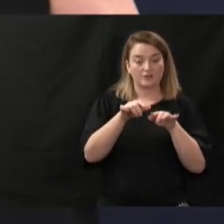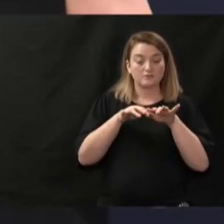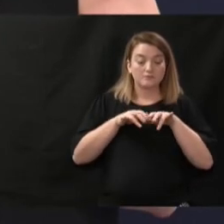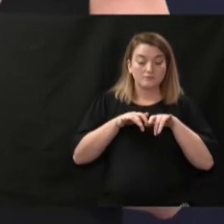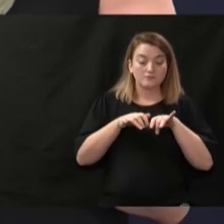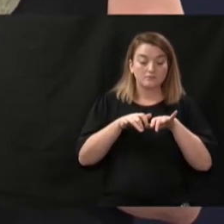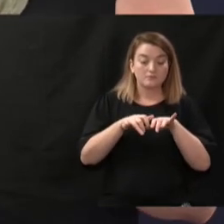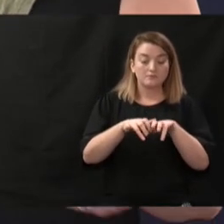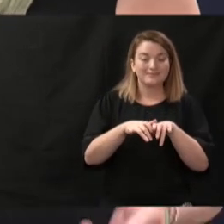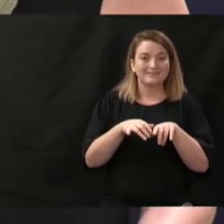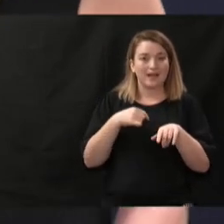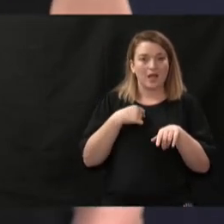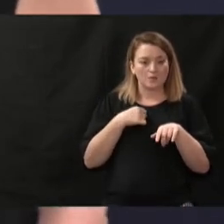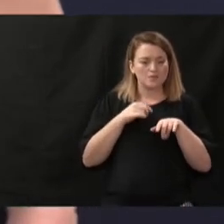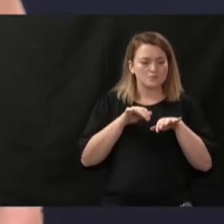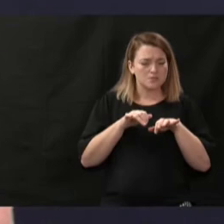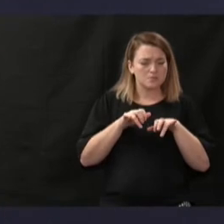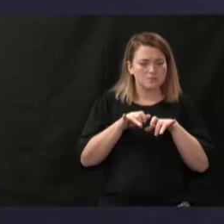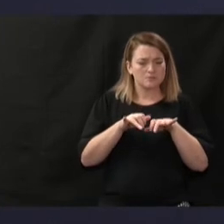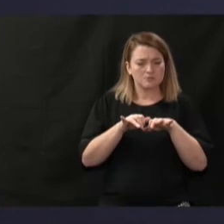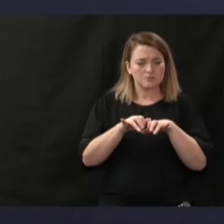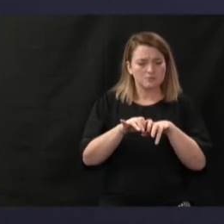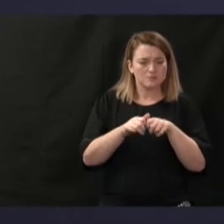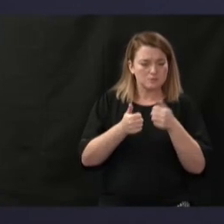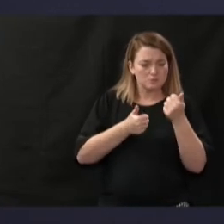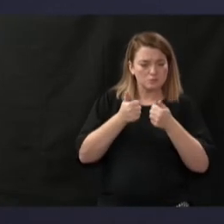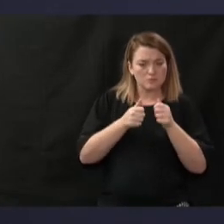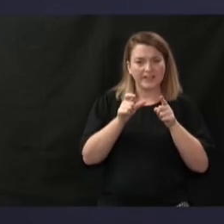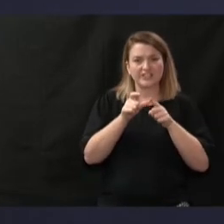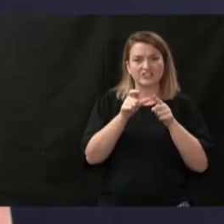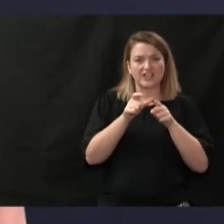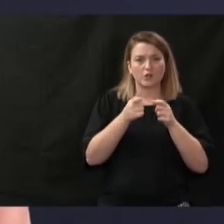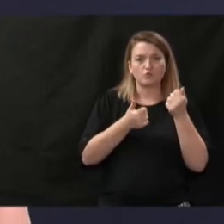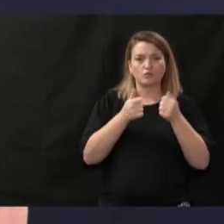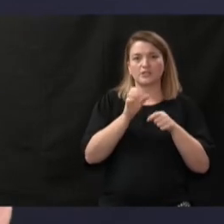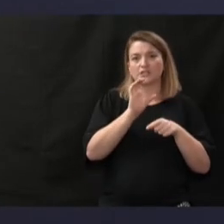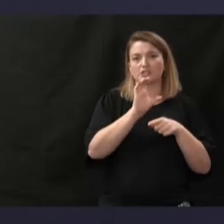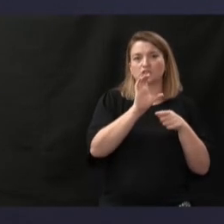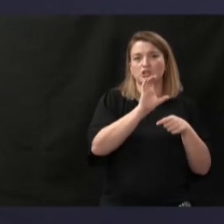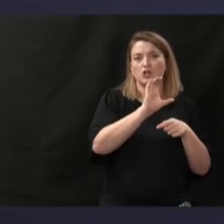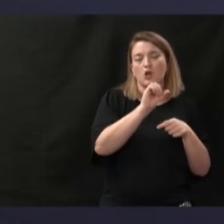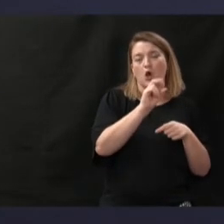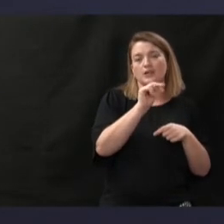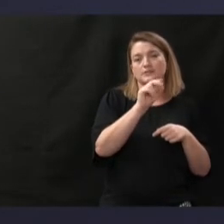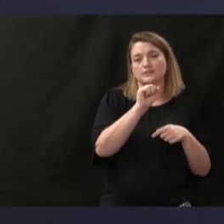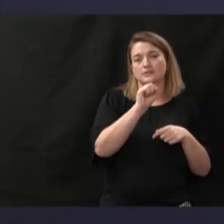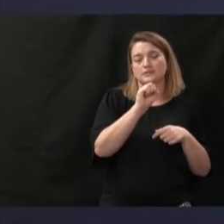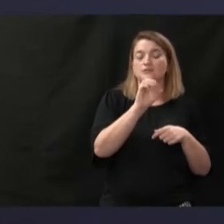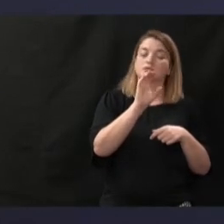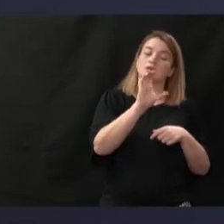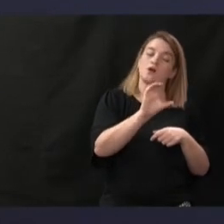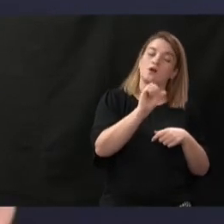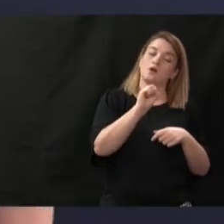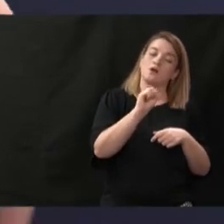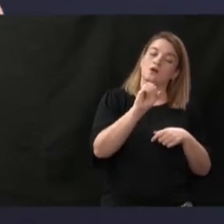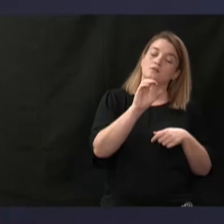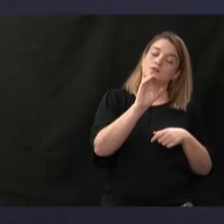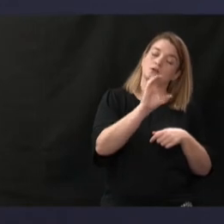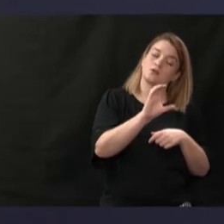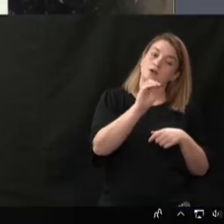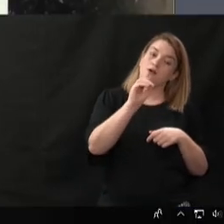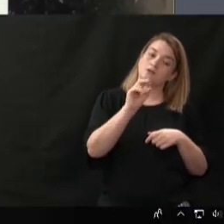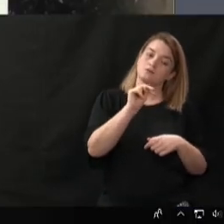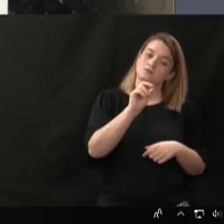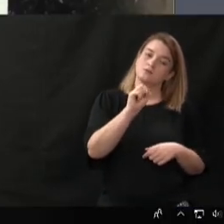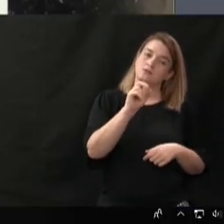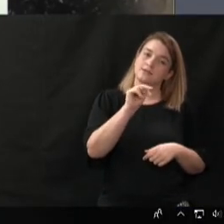saying each one to figure out, okay, which consonants make it say the oo sound. And when a D,